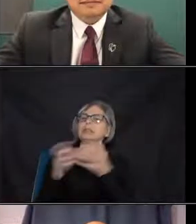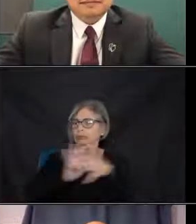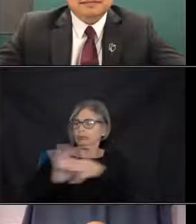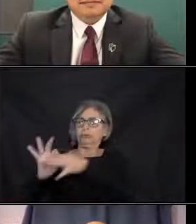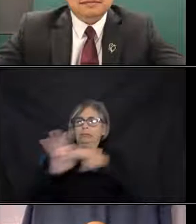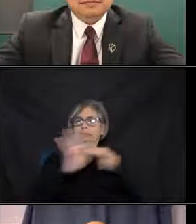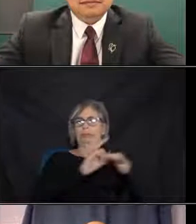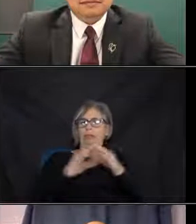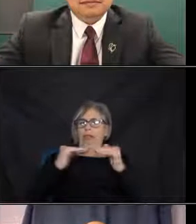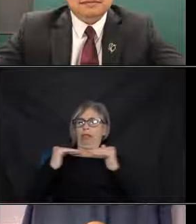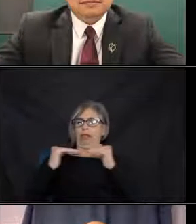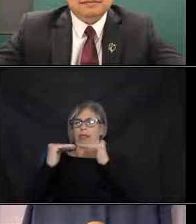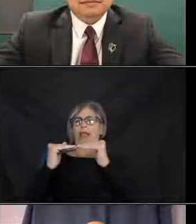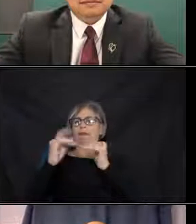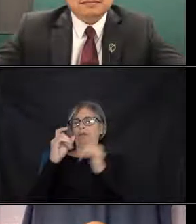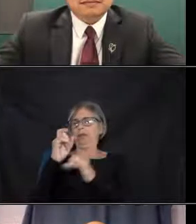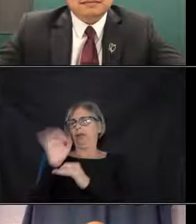level of